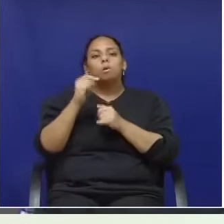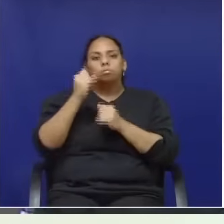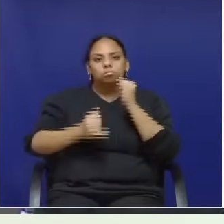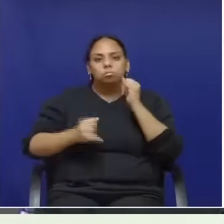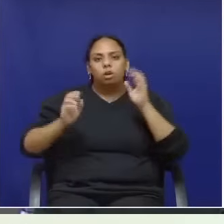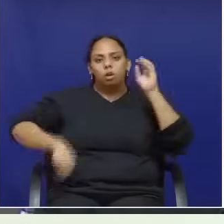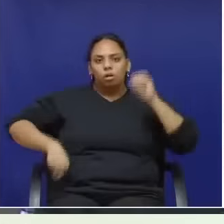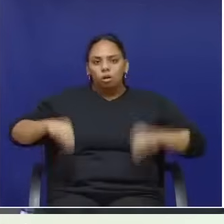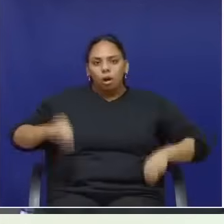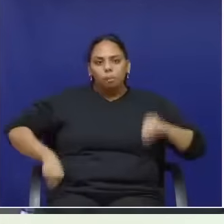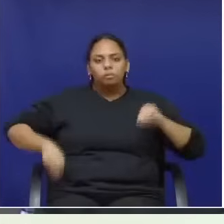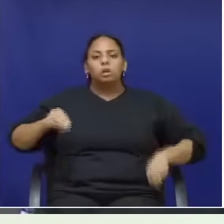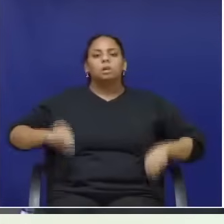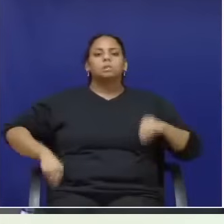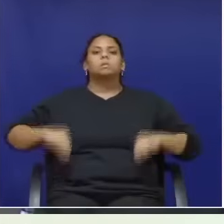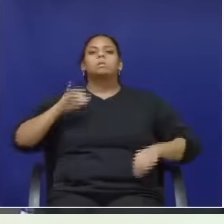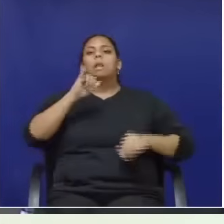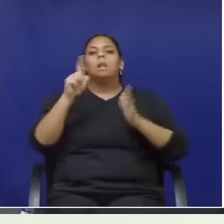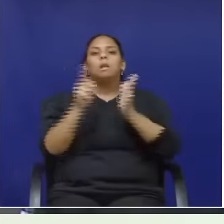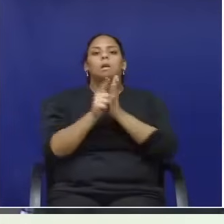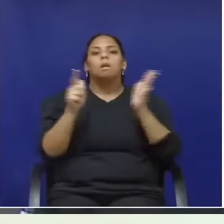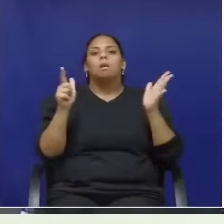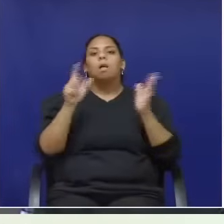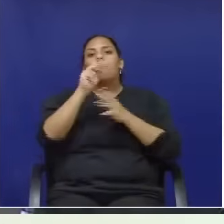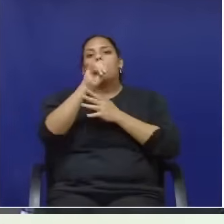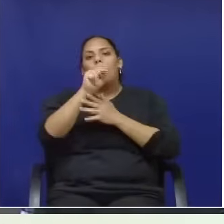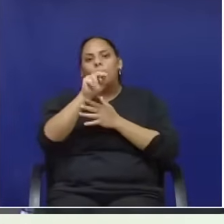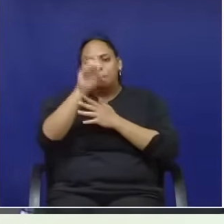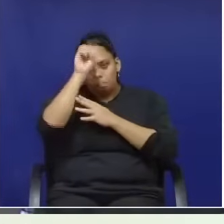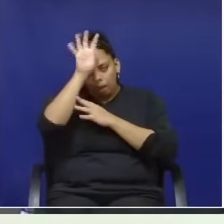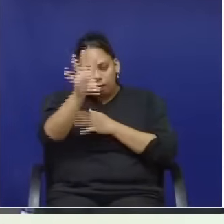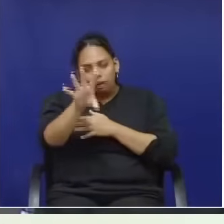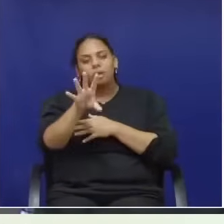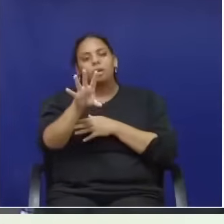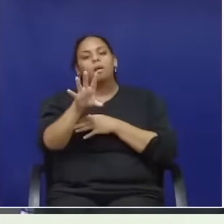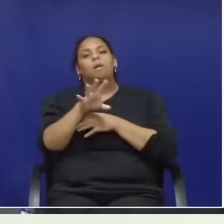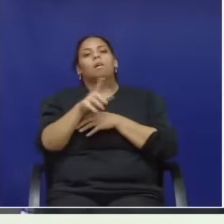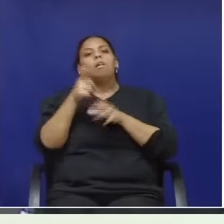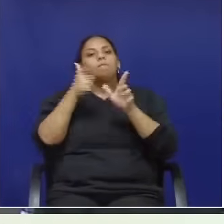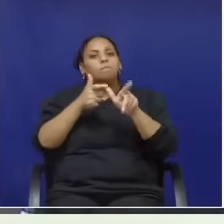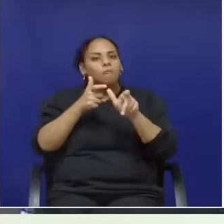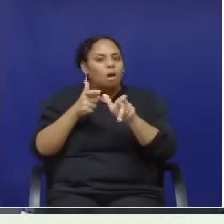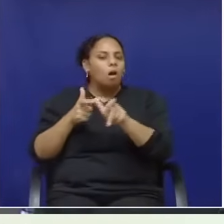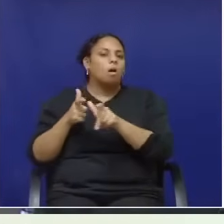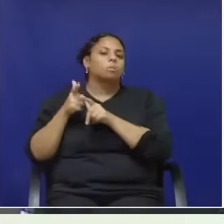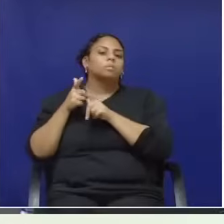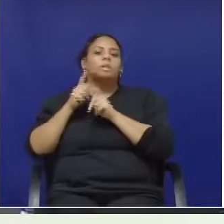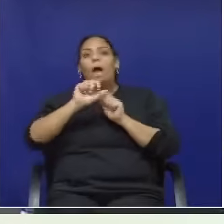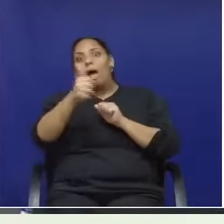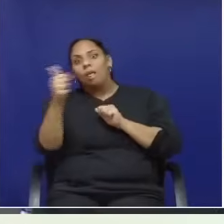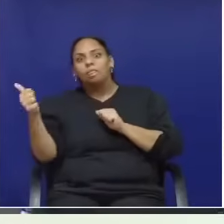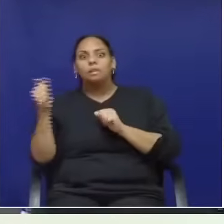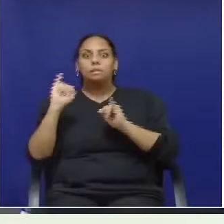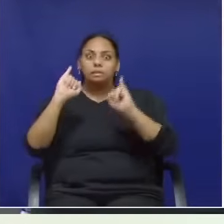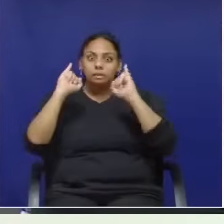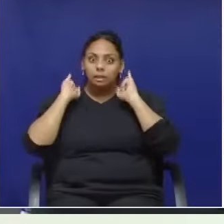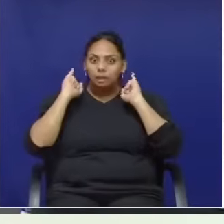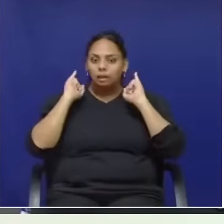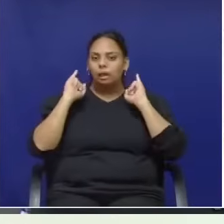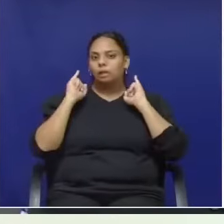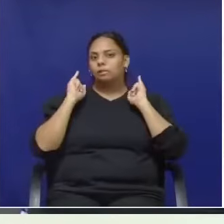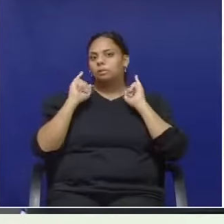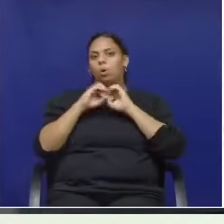corruption, illegal mining, firearms trafficking, and other forms of serious organized